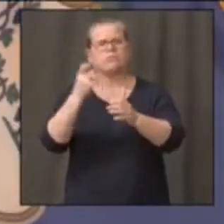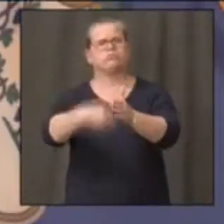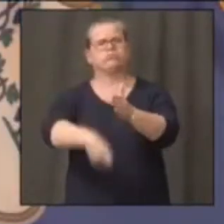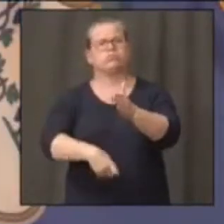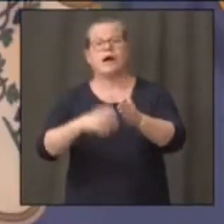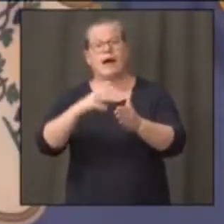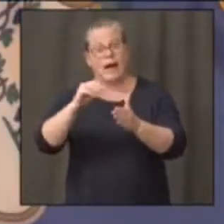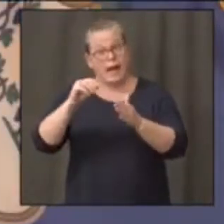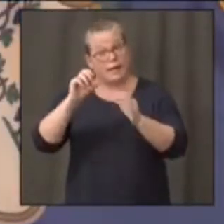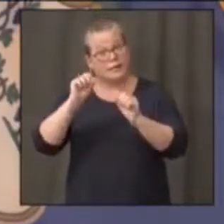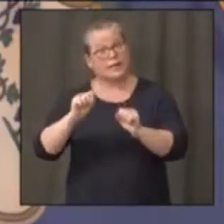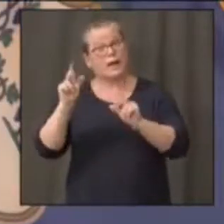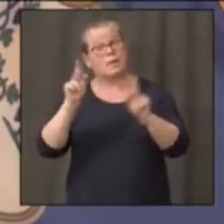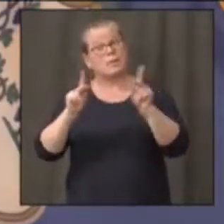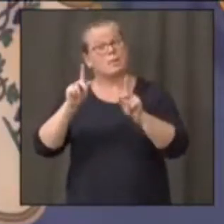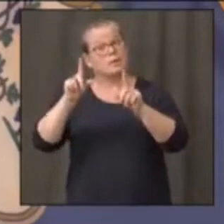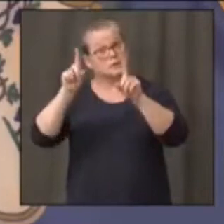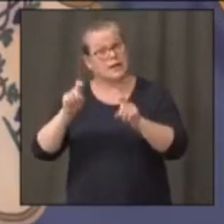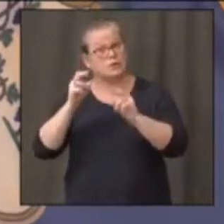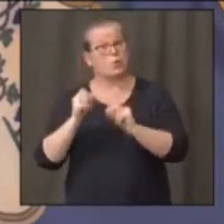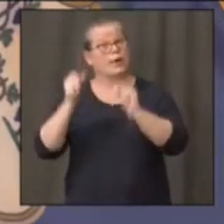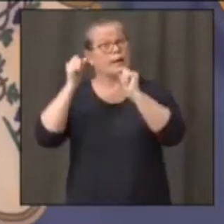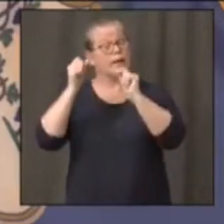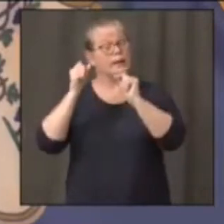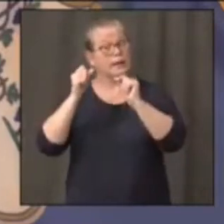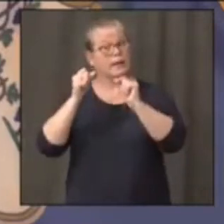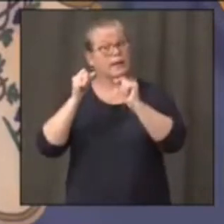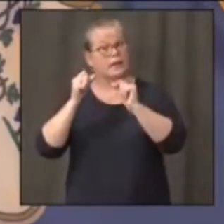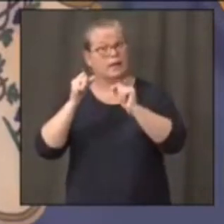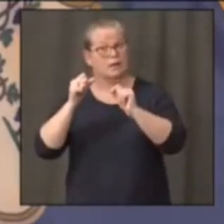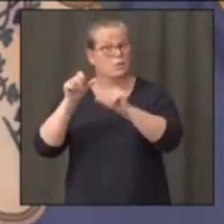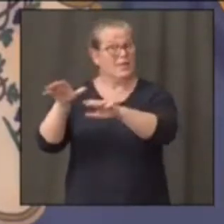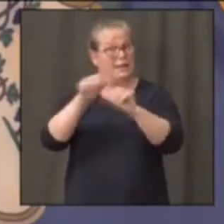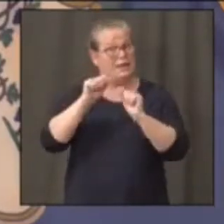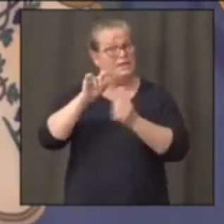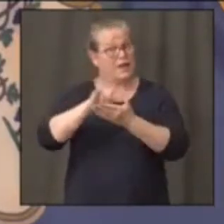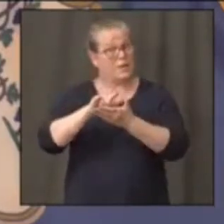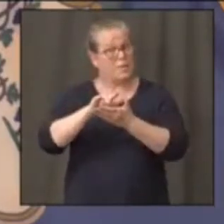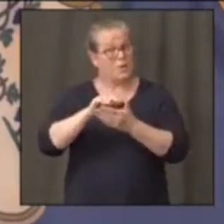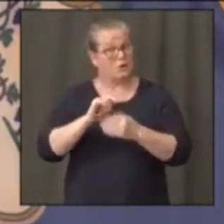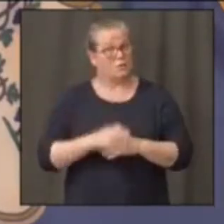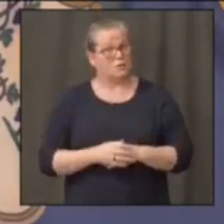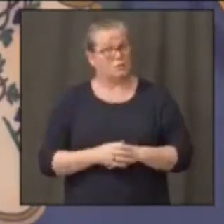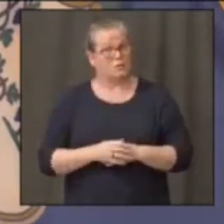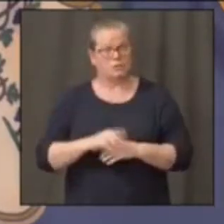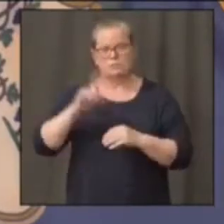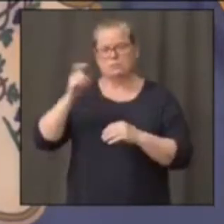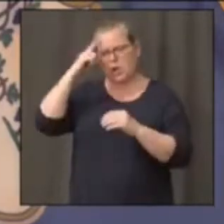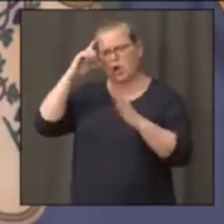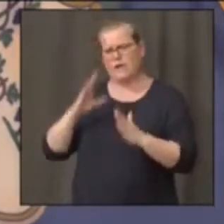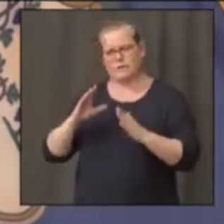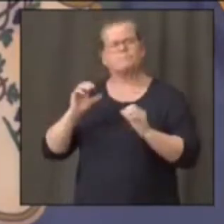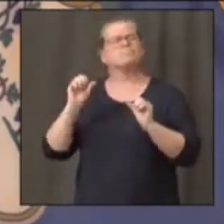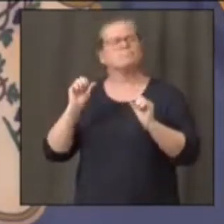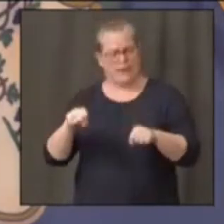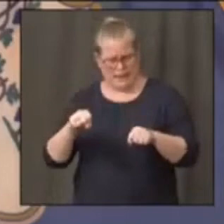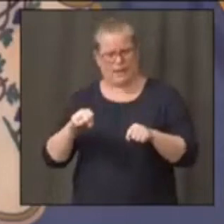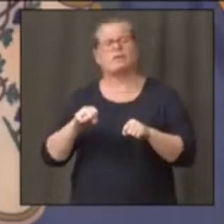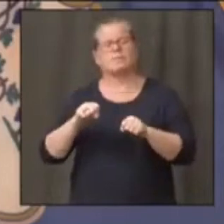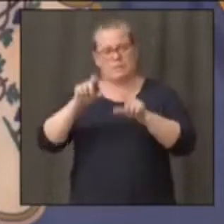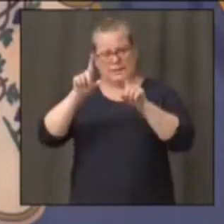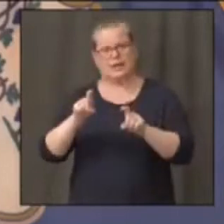show that you tested negative. That's correct. But otherwise, I think it's one more way that we can remind people that we're taking